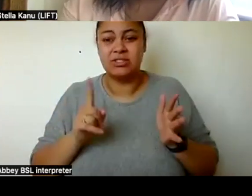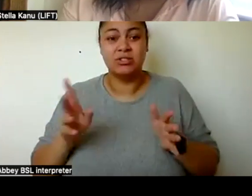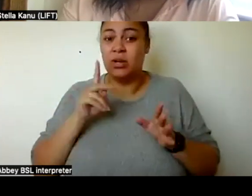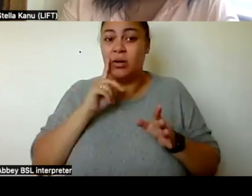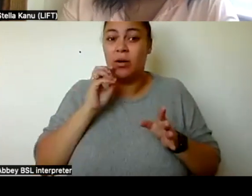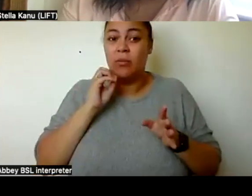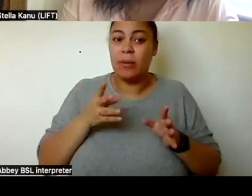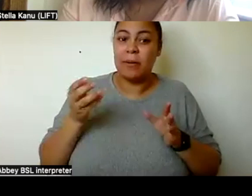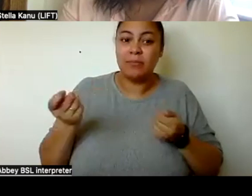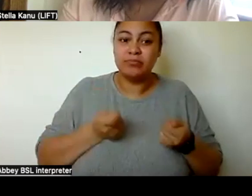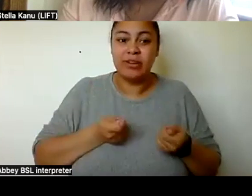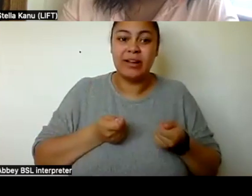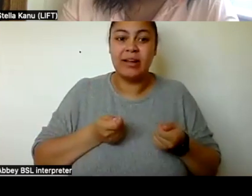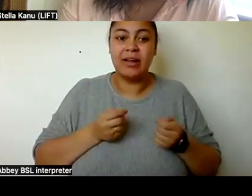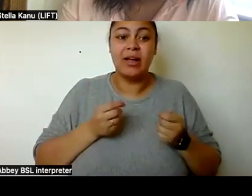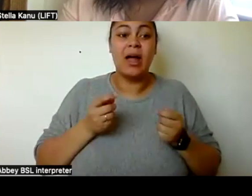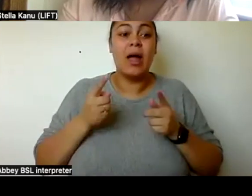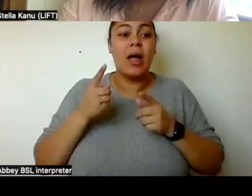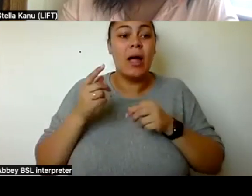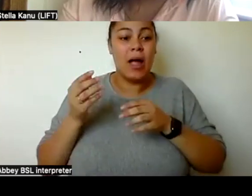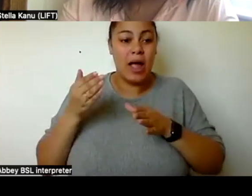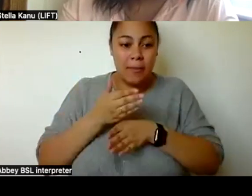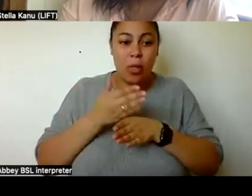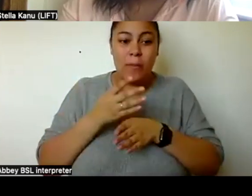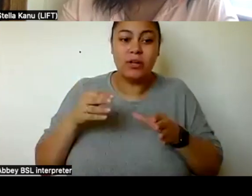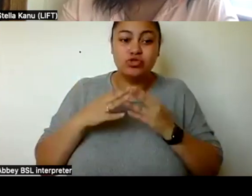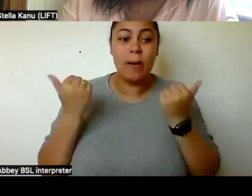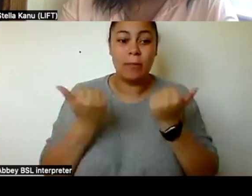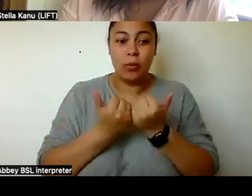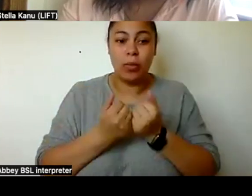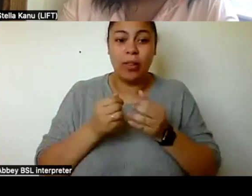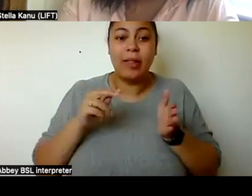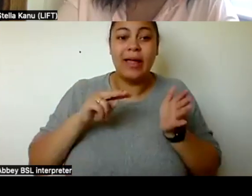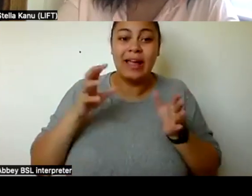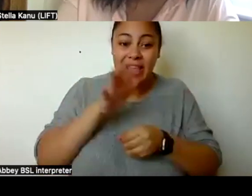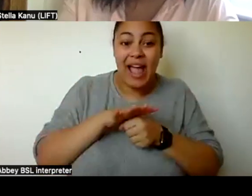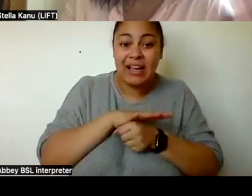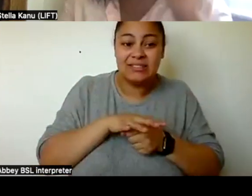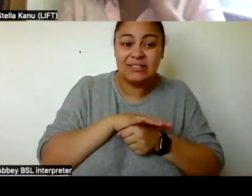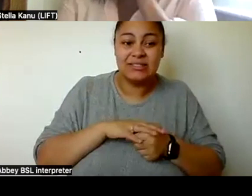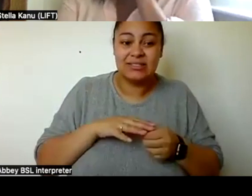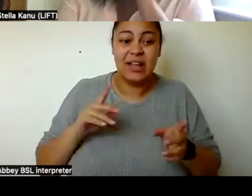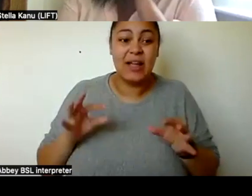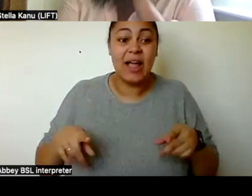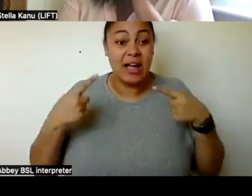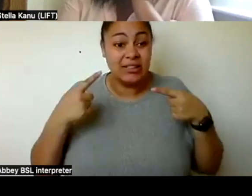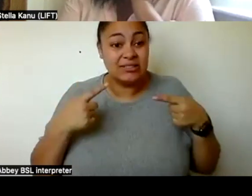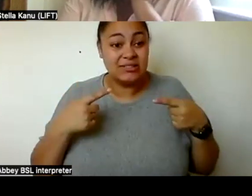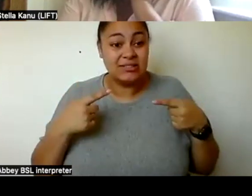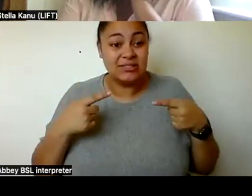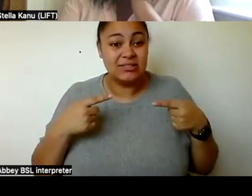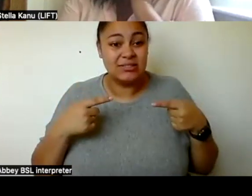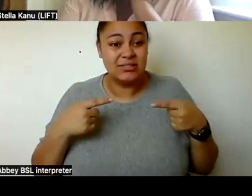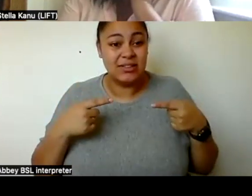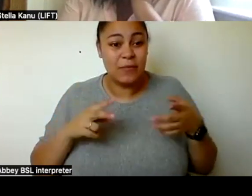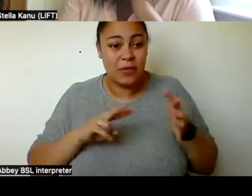to bring an employment tribunal case against an organisation that had the kinds of practices that we've been hearing about